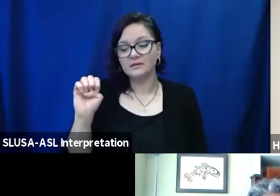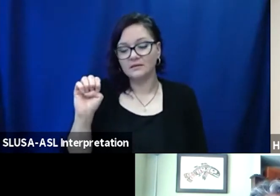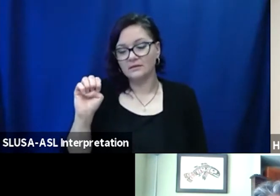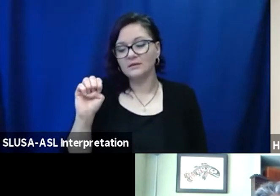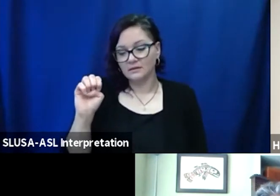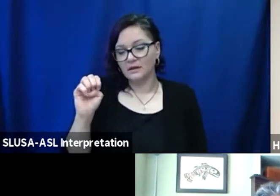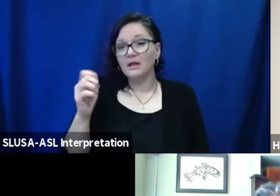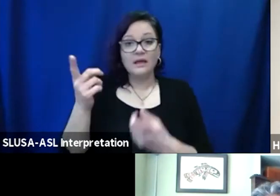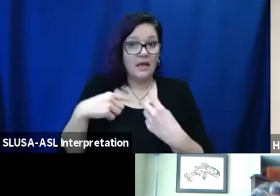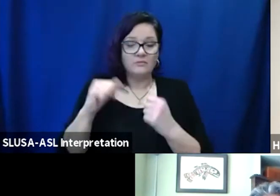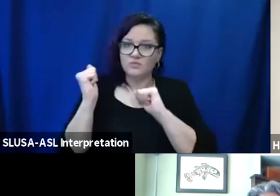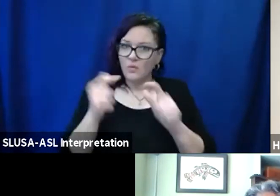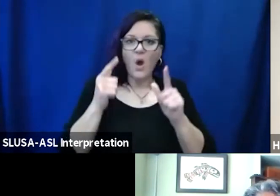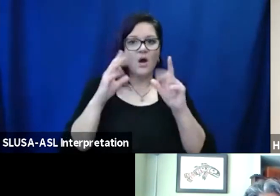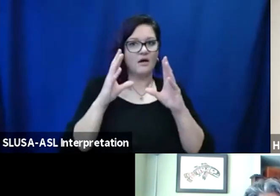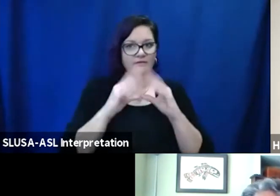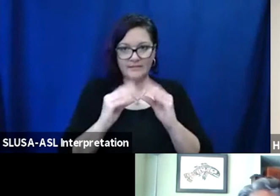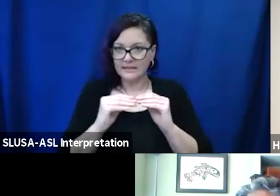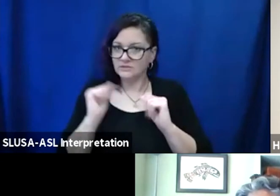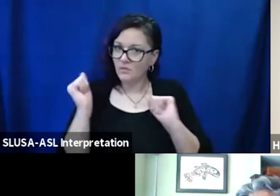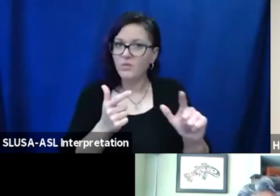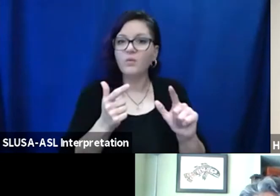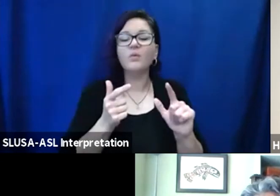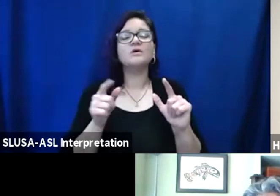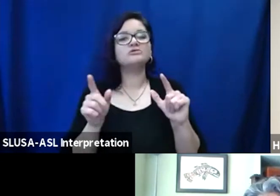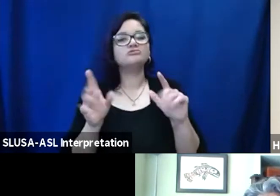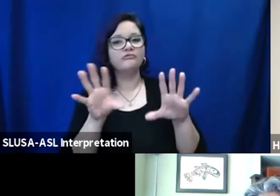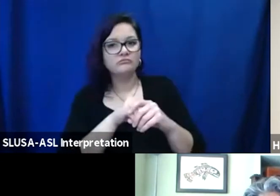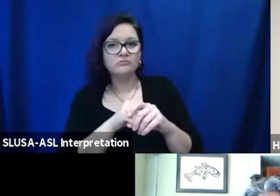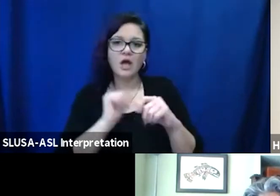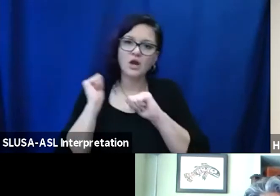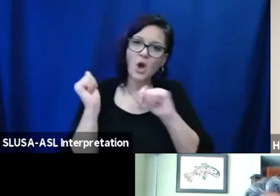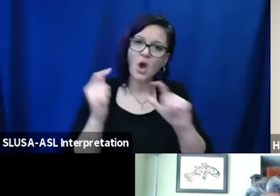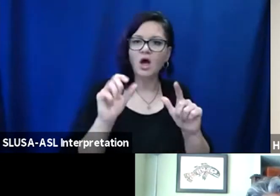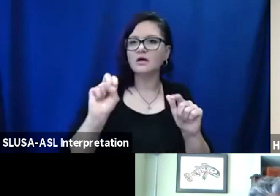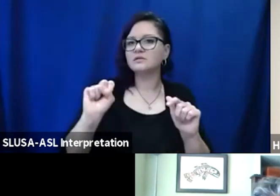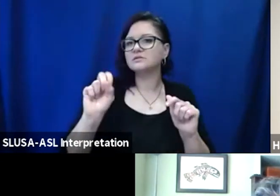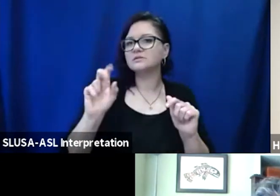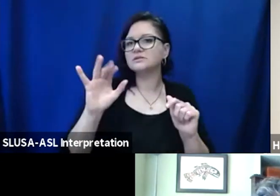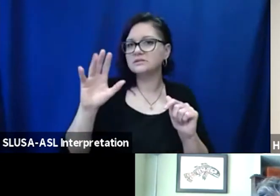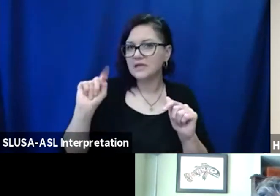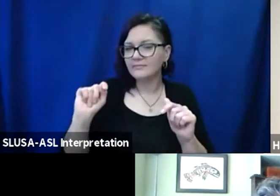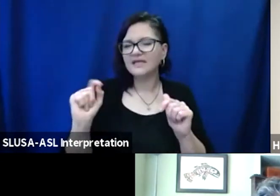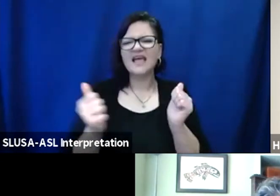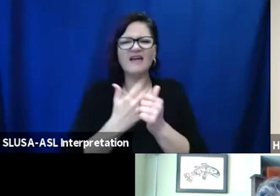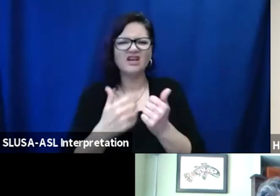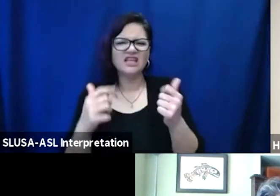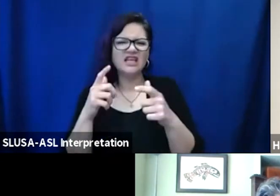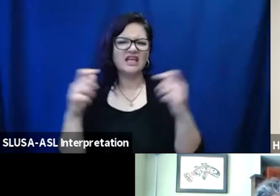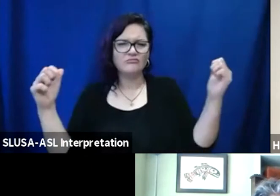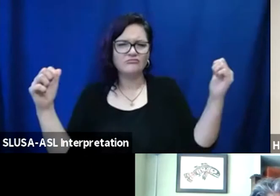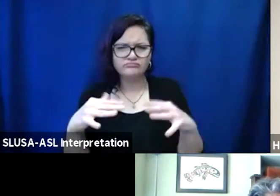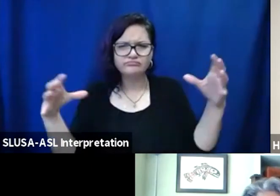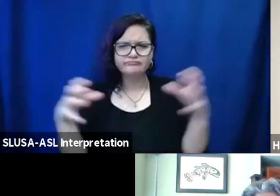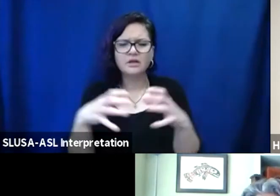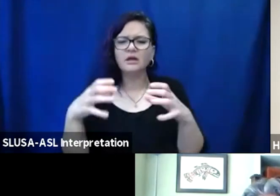every single committee meeting. She attended all of our summits, attended all of our convenings. And just as